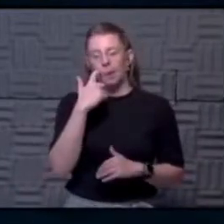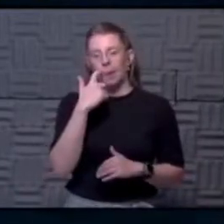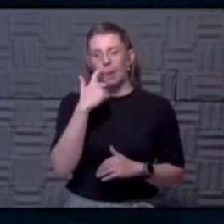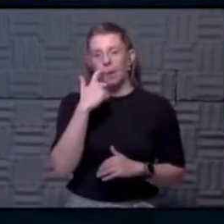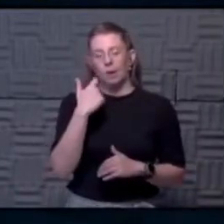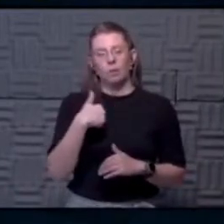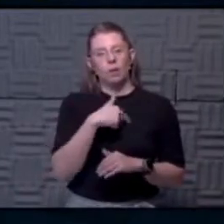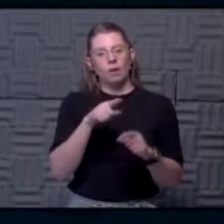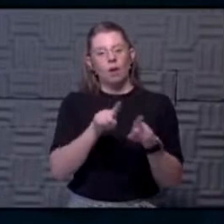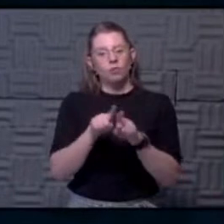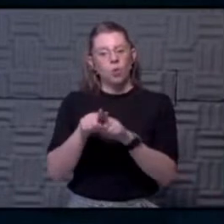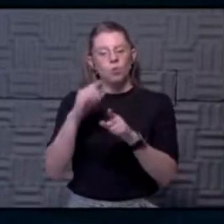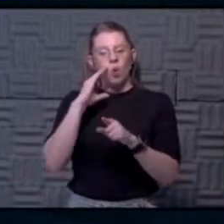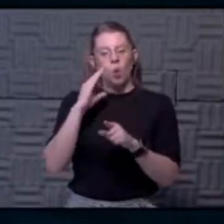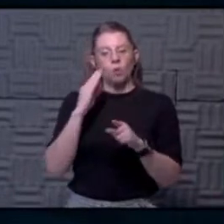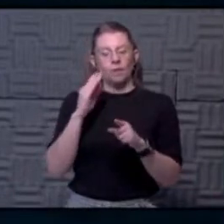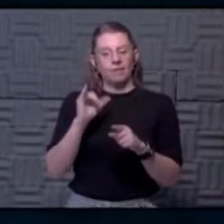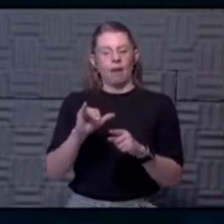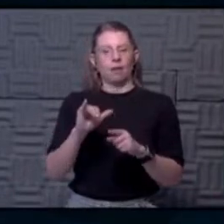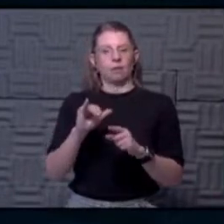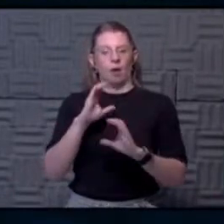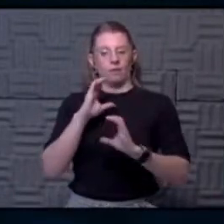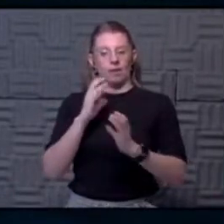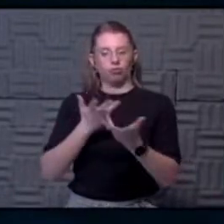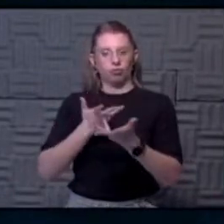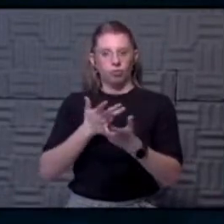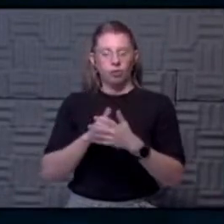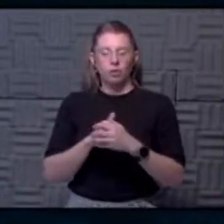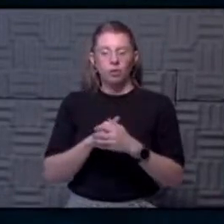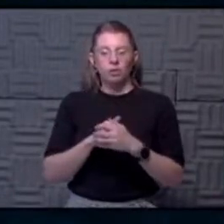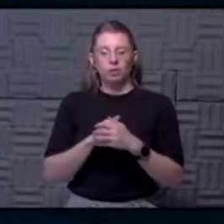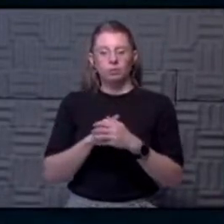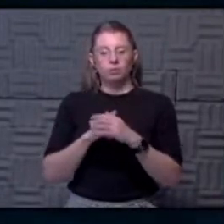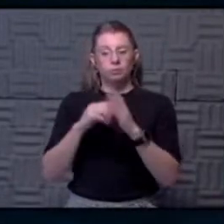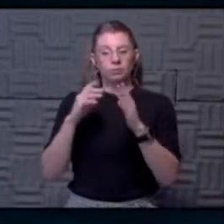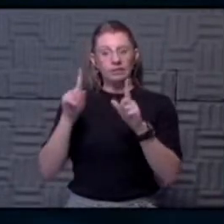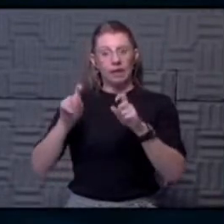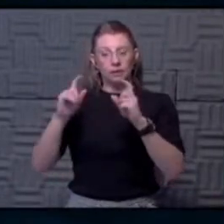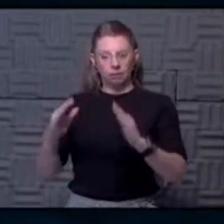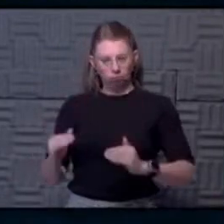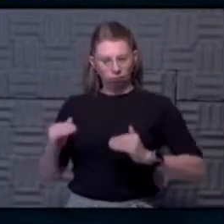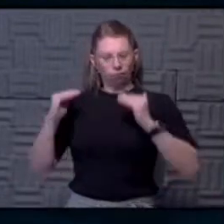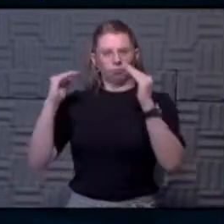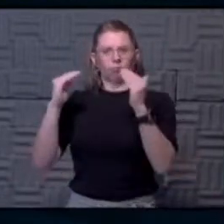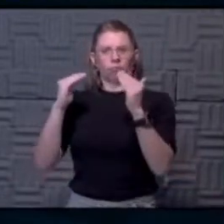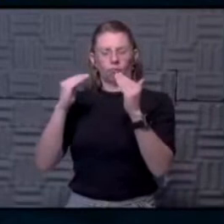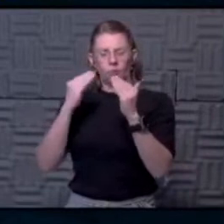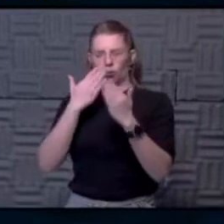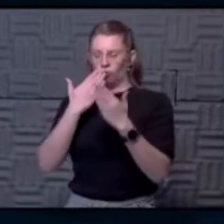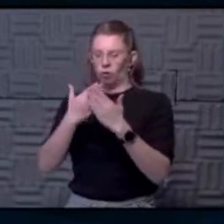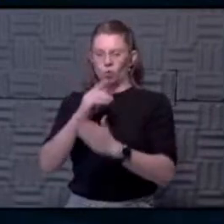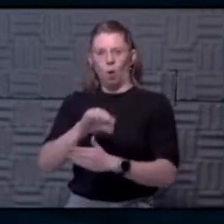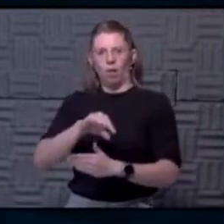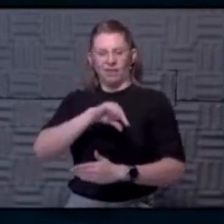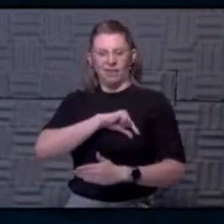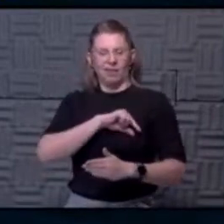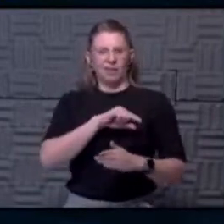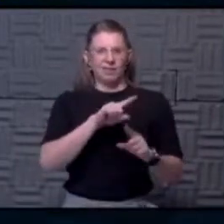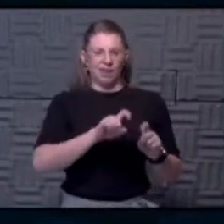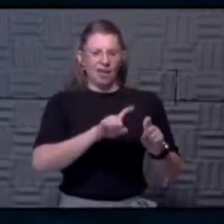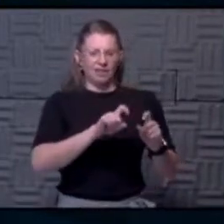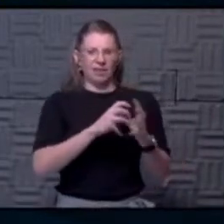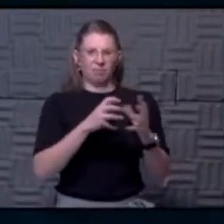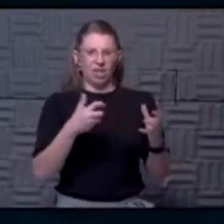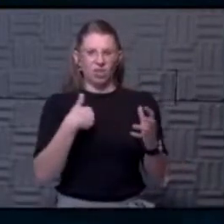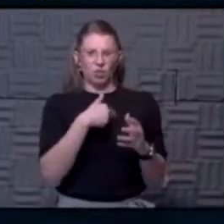We also know in that conversation that while we have great high quality testing, we don't test nearly